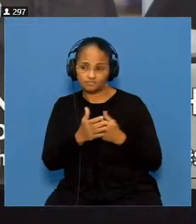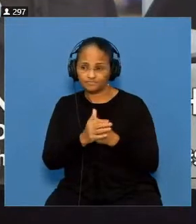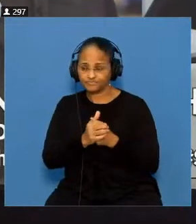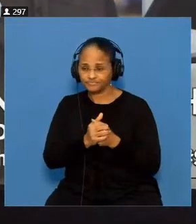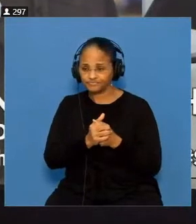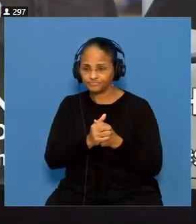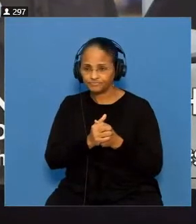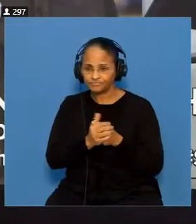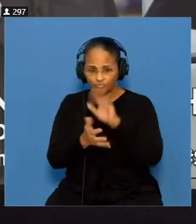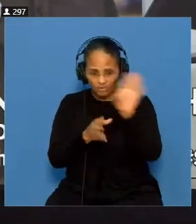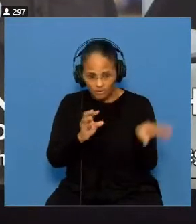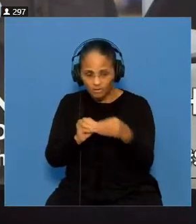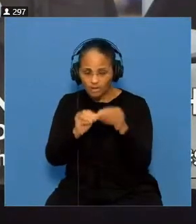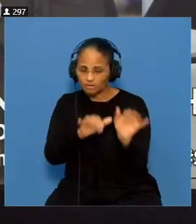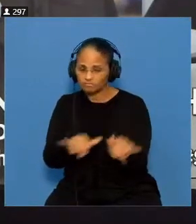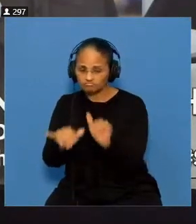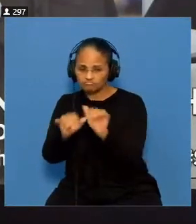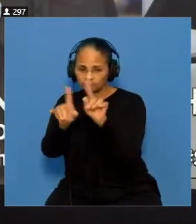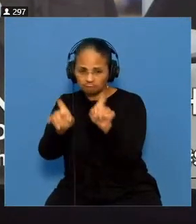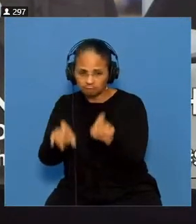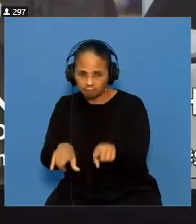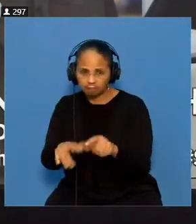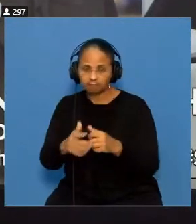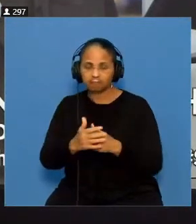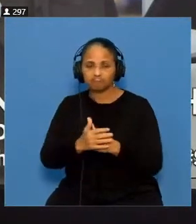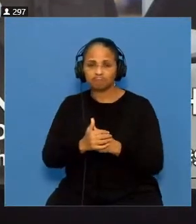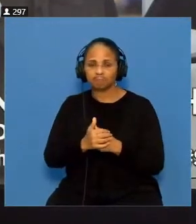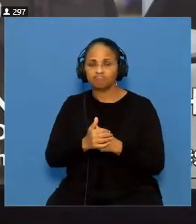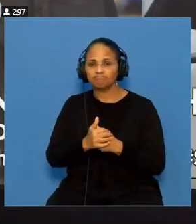A supplementary to the same question.